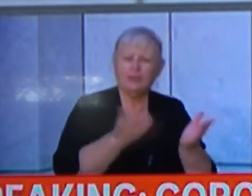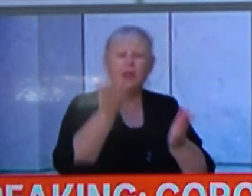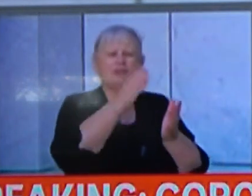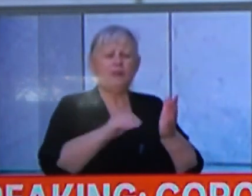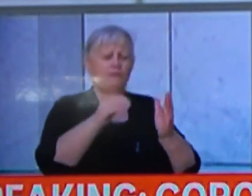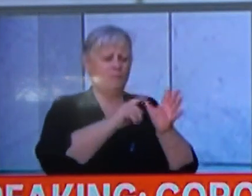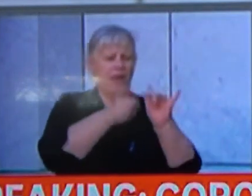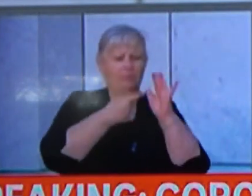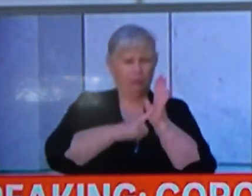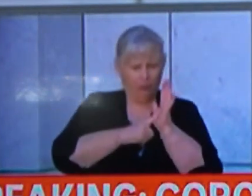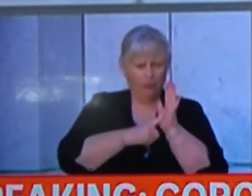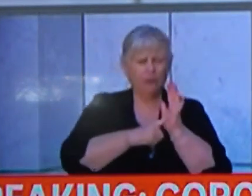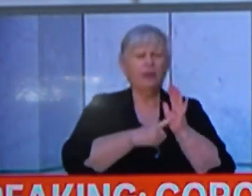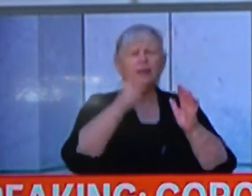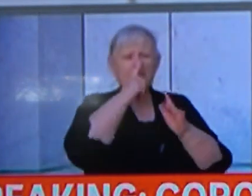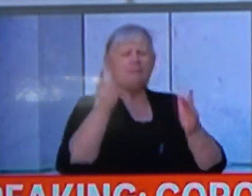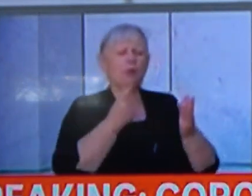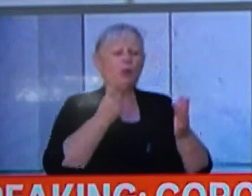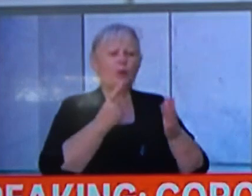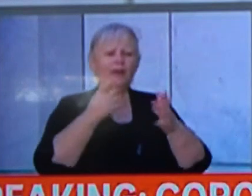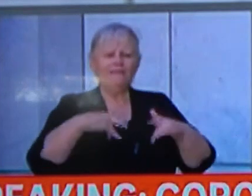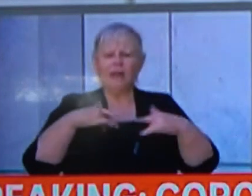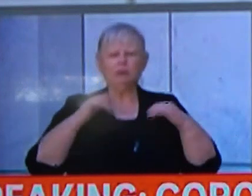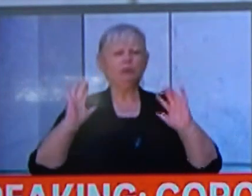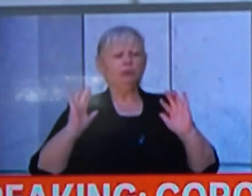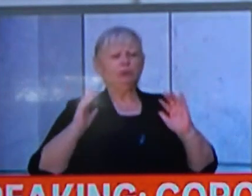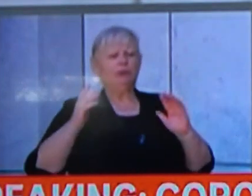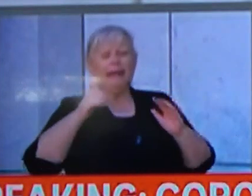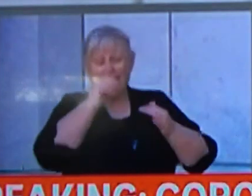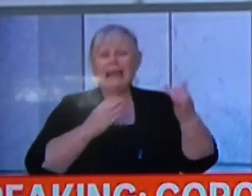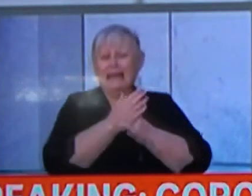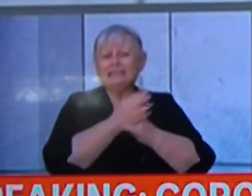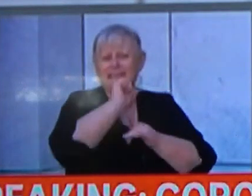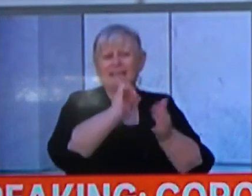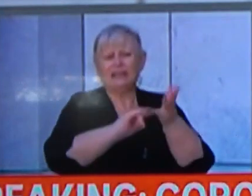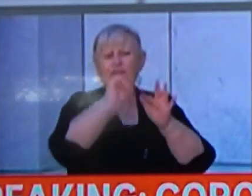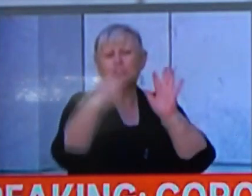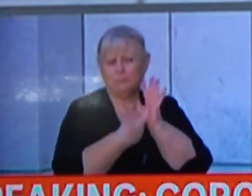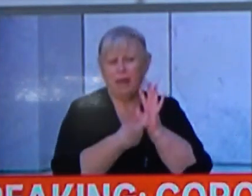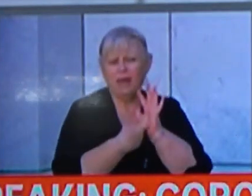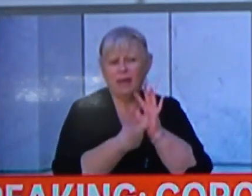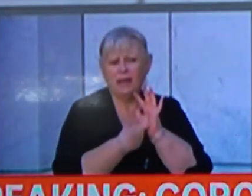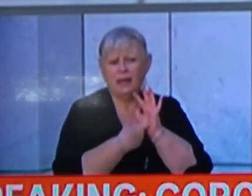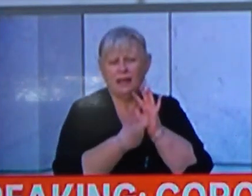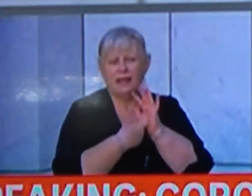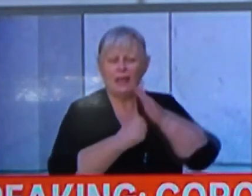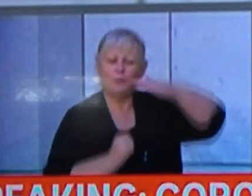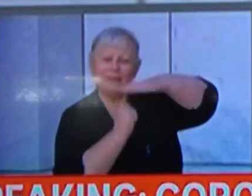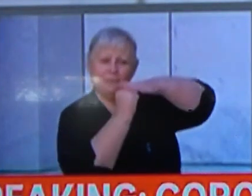From April, those affected will gain access to their superannuation, capped